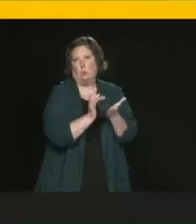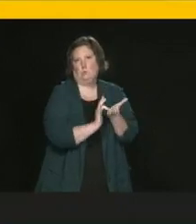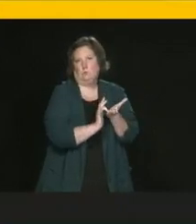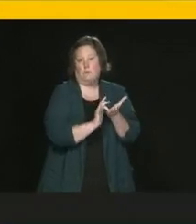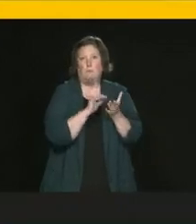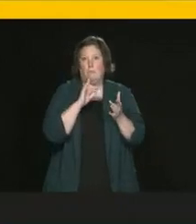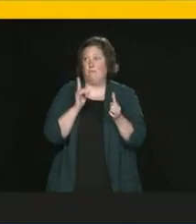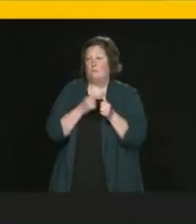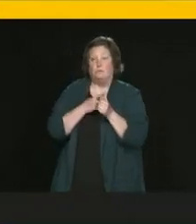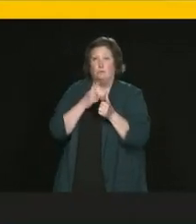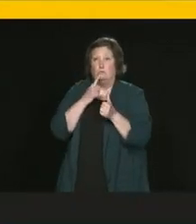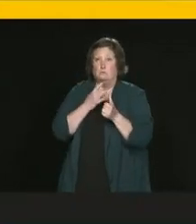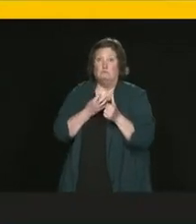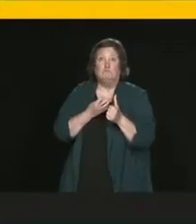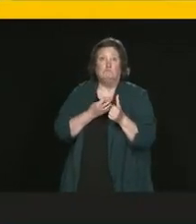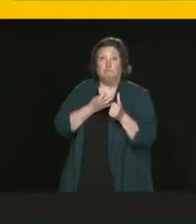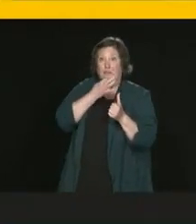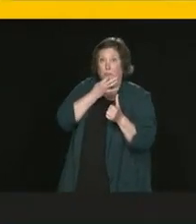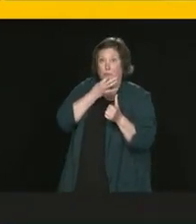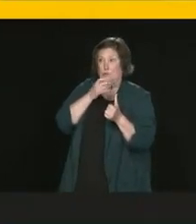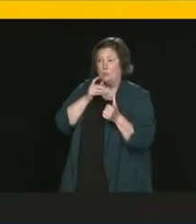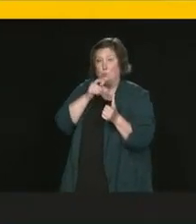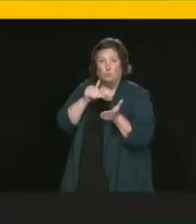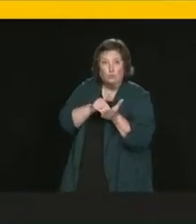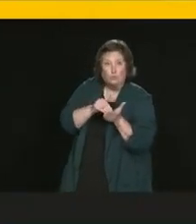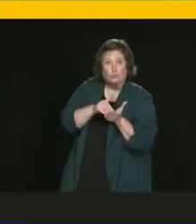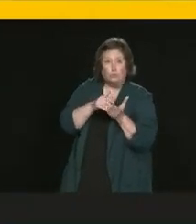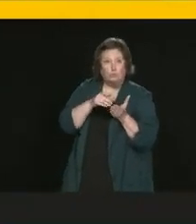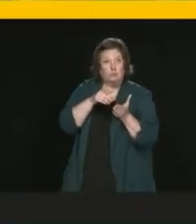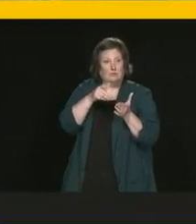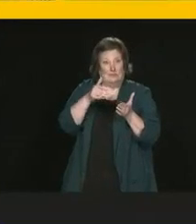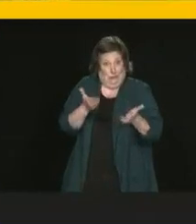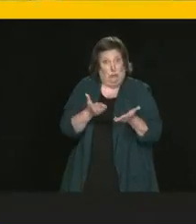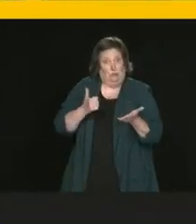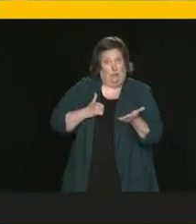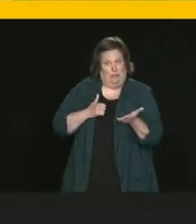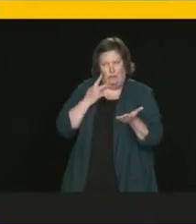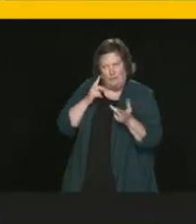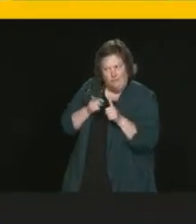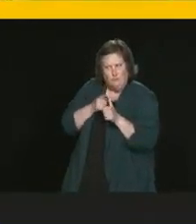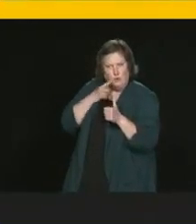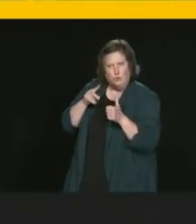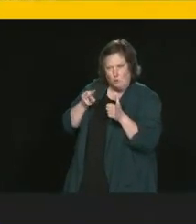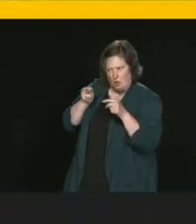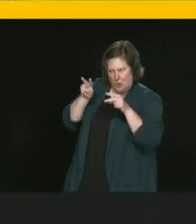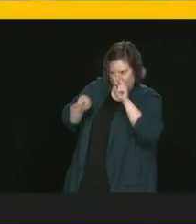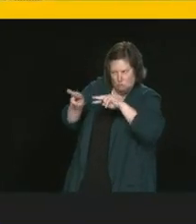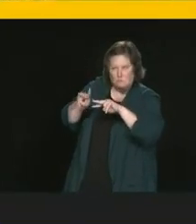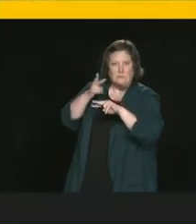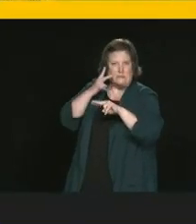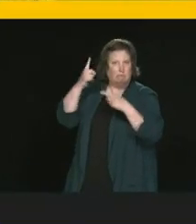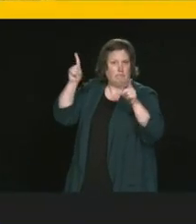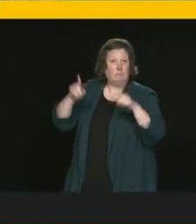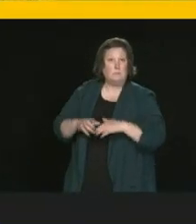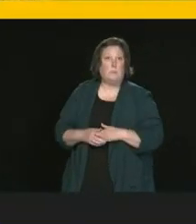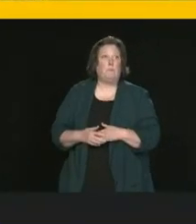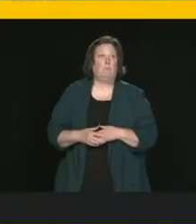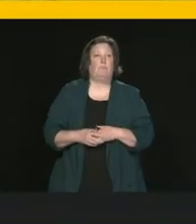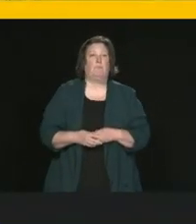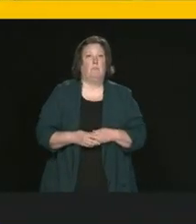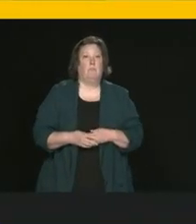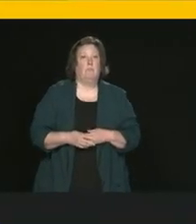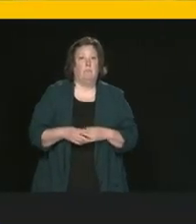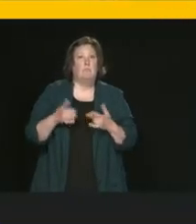applied in Canada to look at that. Merci, Dr. Tam. On va prendre deux dernières questions au téléphone. We'll take two last questions over the phone.